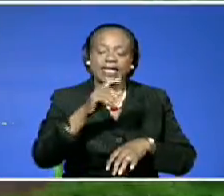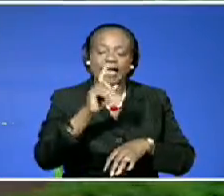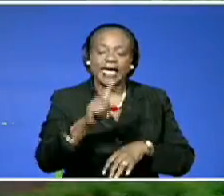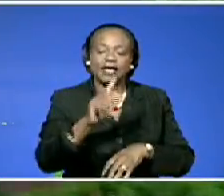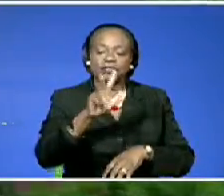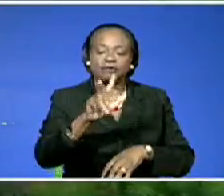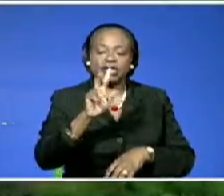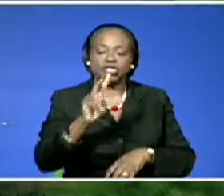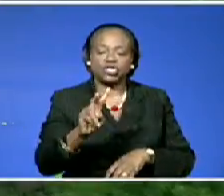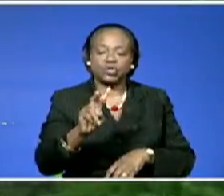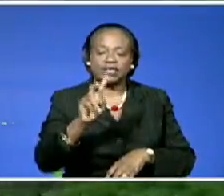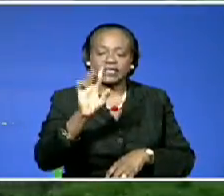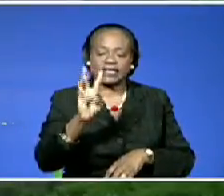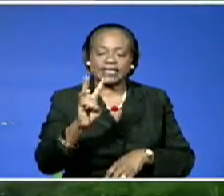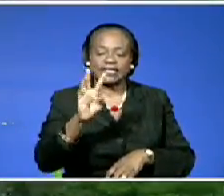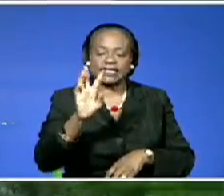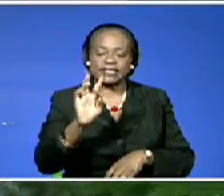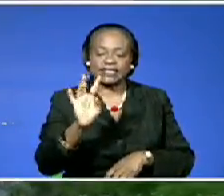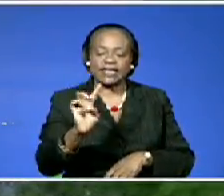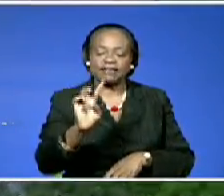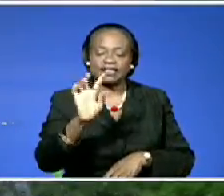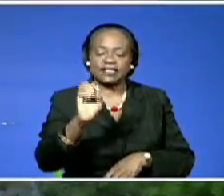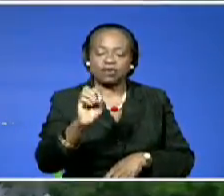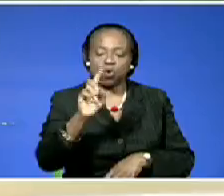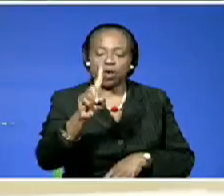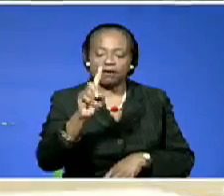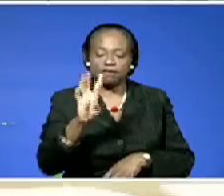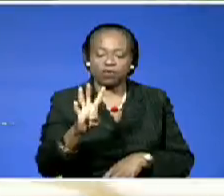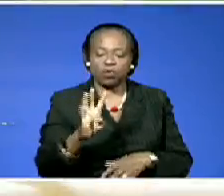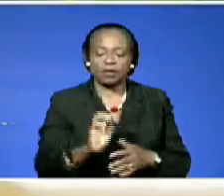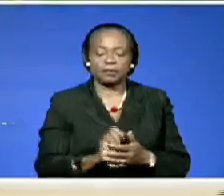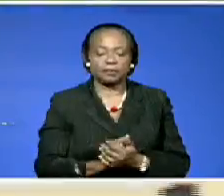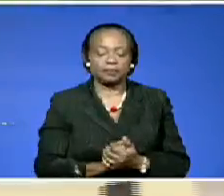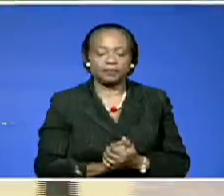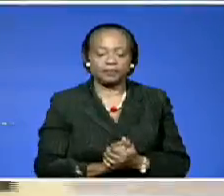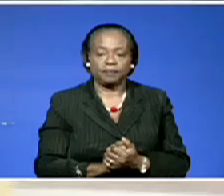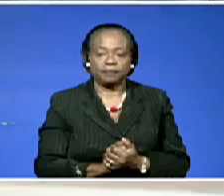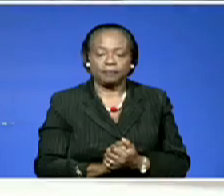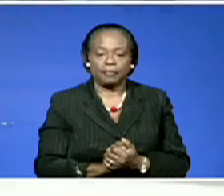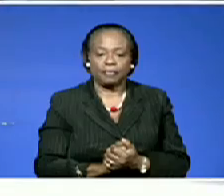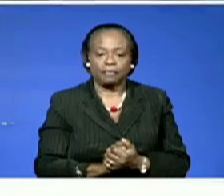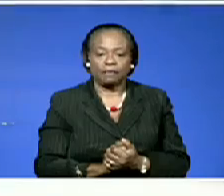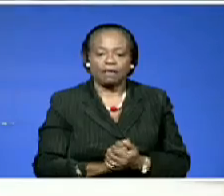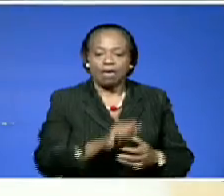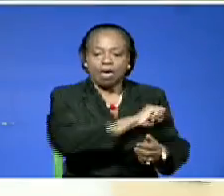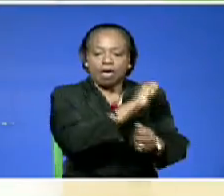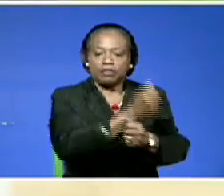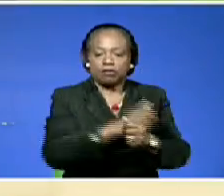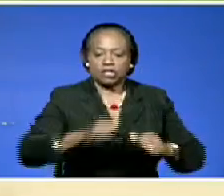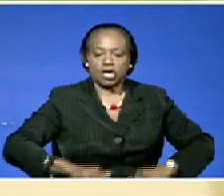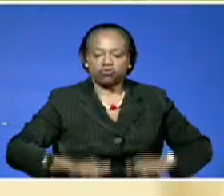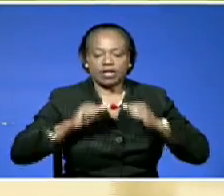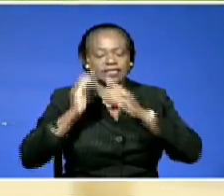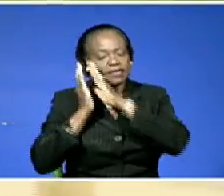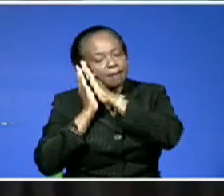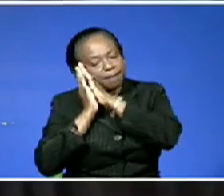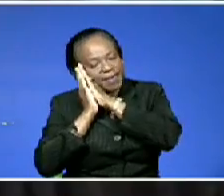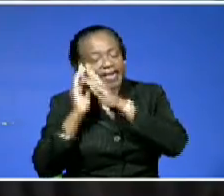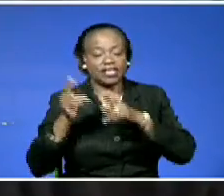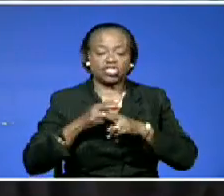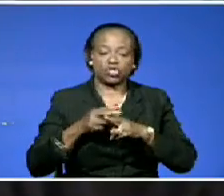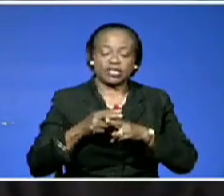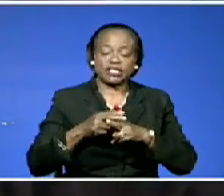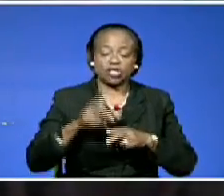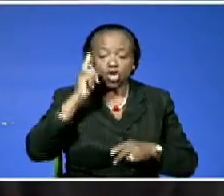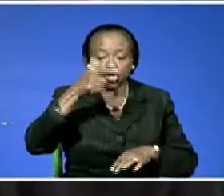326-7014. Fern Carey, ZNS Network News. And while authorities address the bed shortage, they're also looking into the shortage